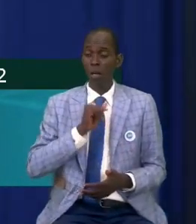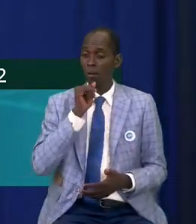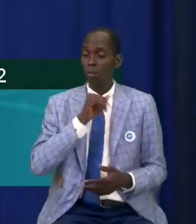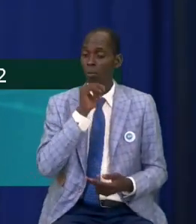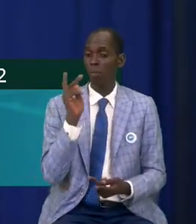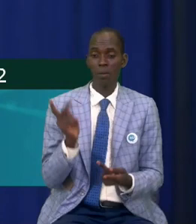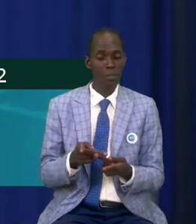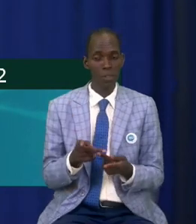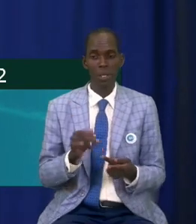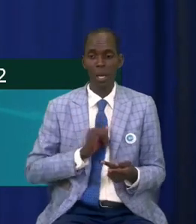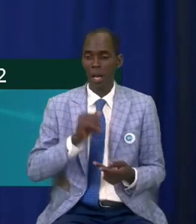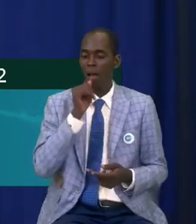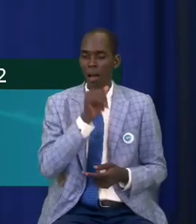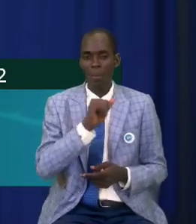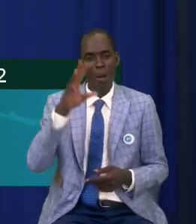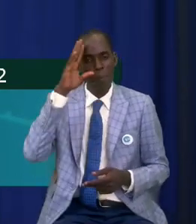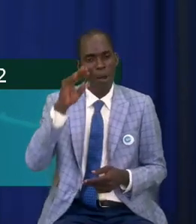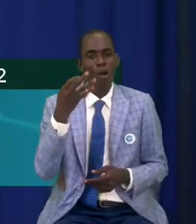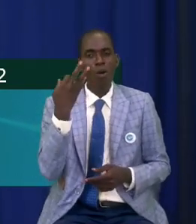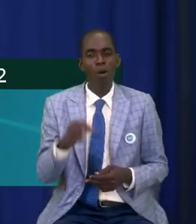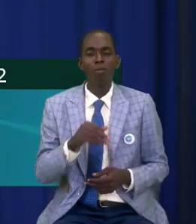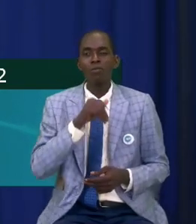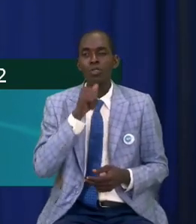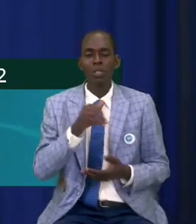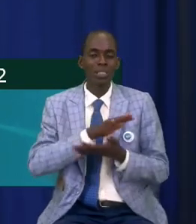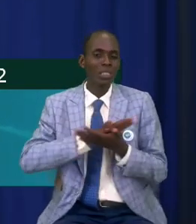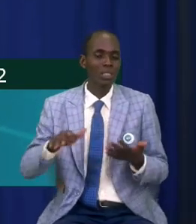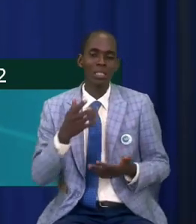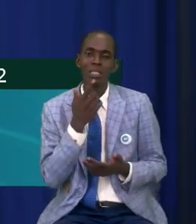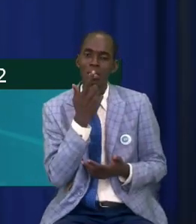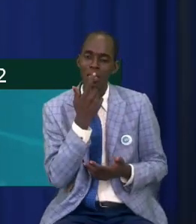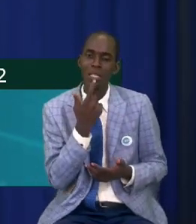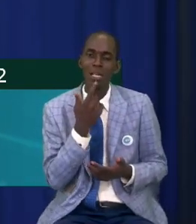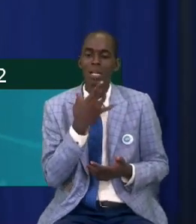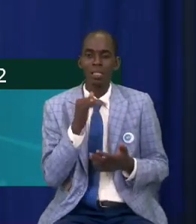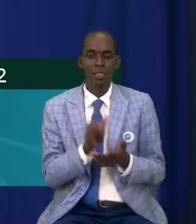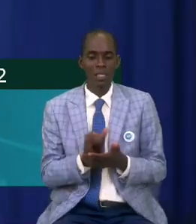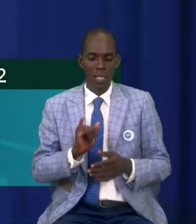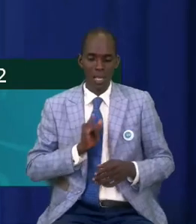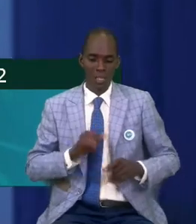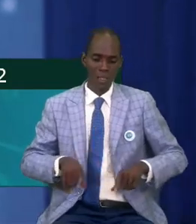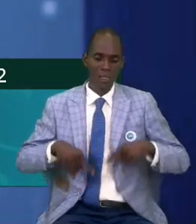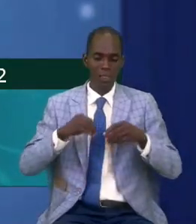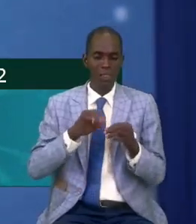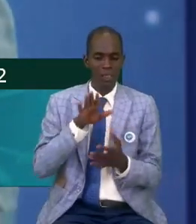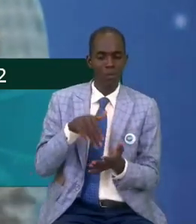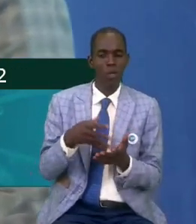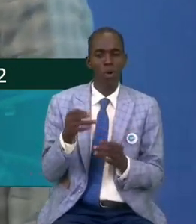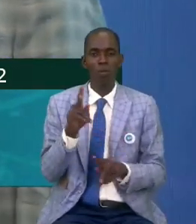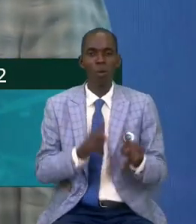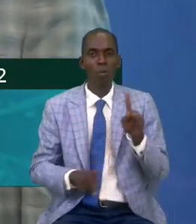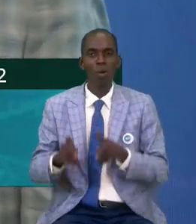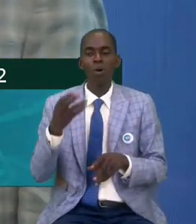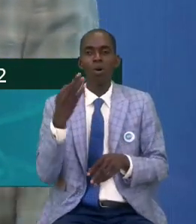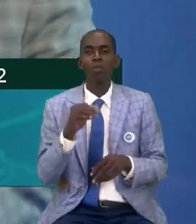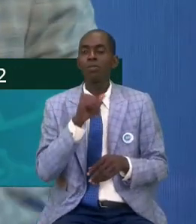I dwell in the midst of a people of unclean lips. He made the confession. Immediately